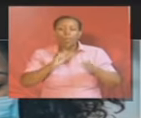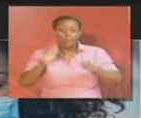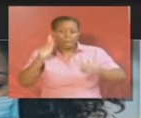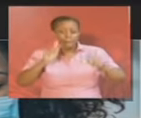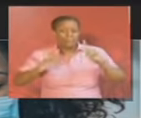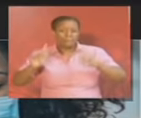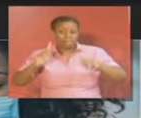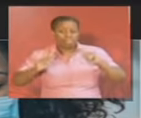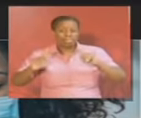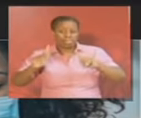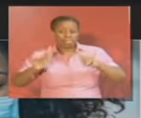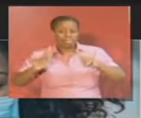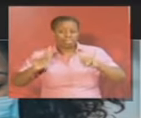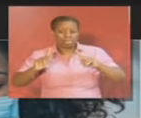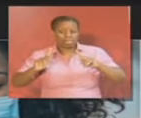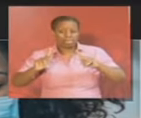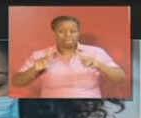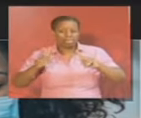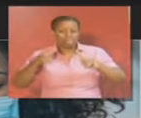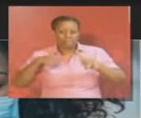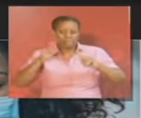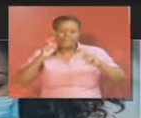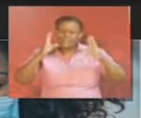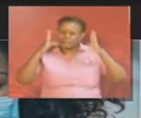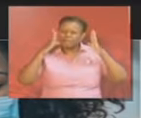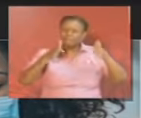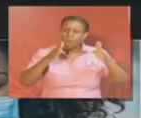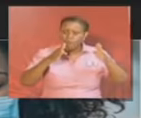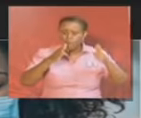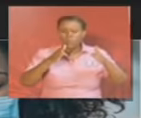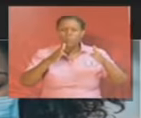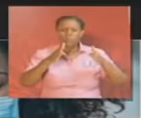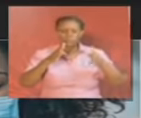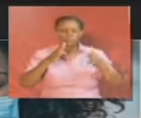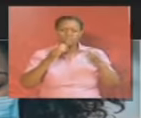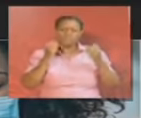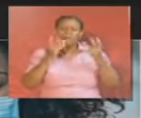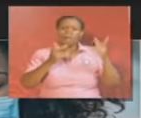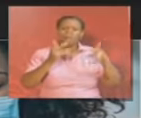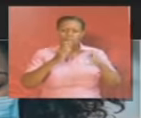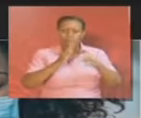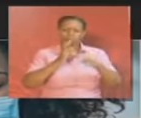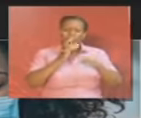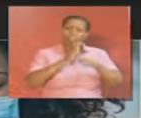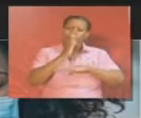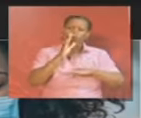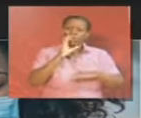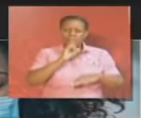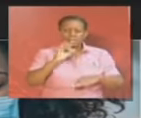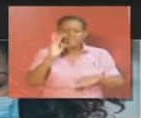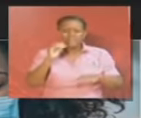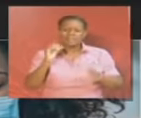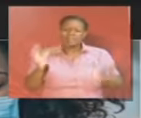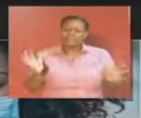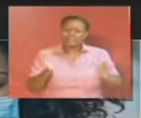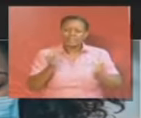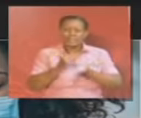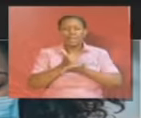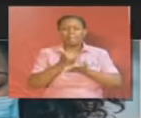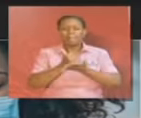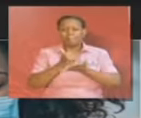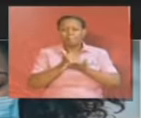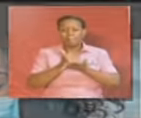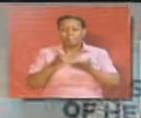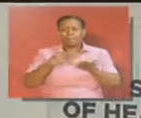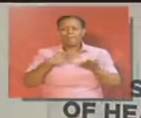is we've also instituted, because of the geography of the Eastern Regional Health Authority, as you would recognize, we're moving